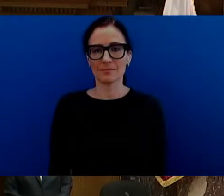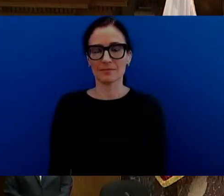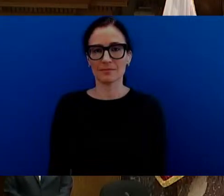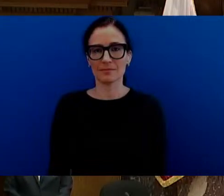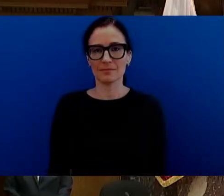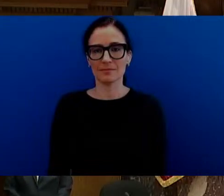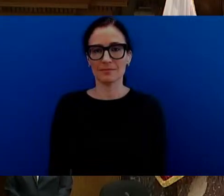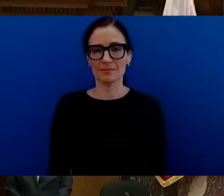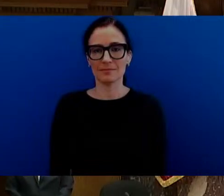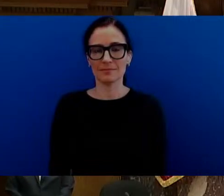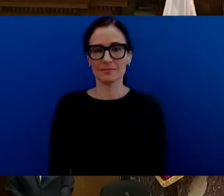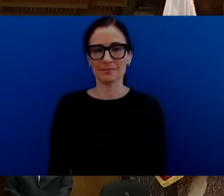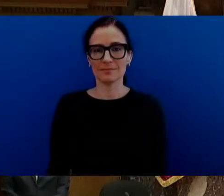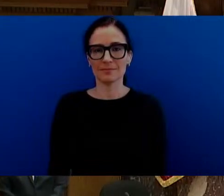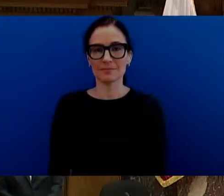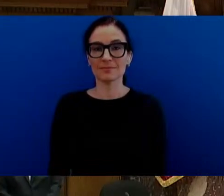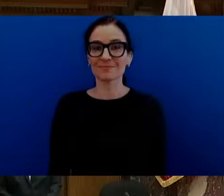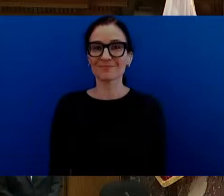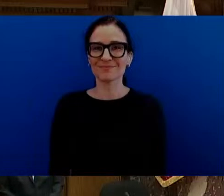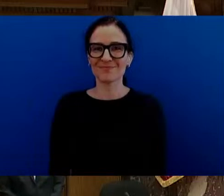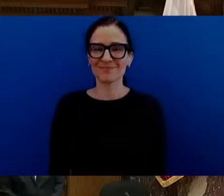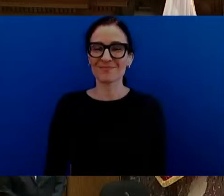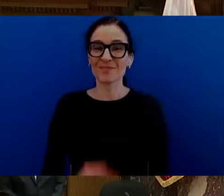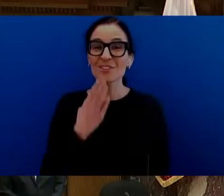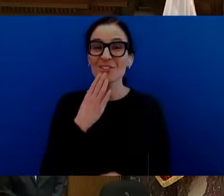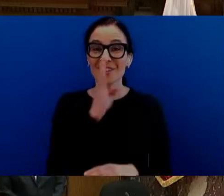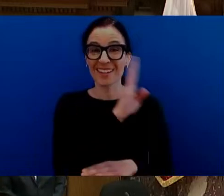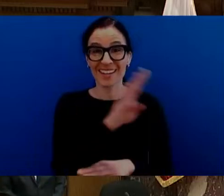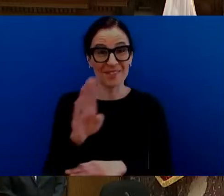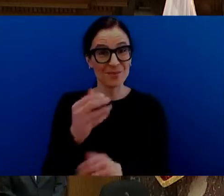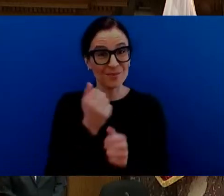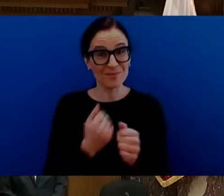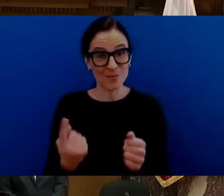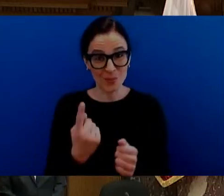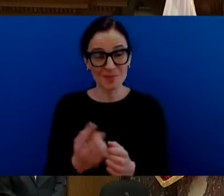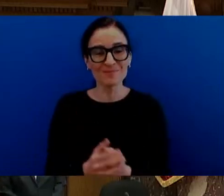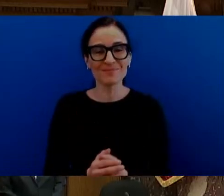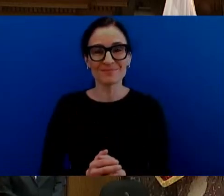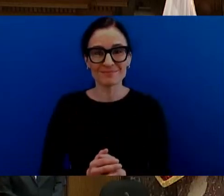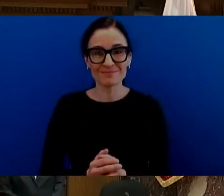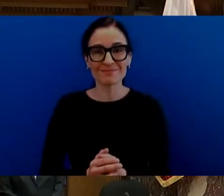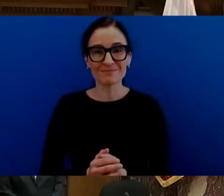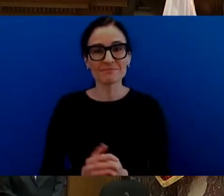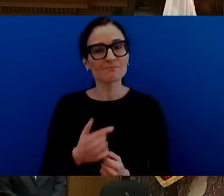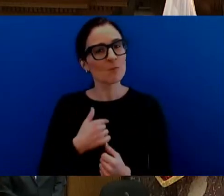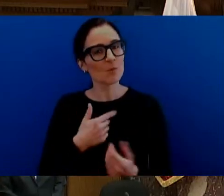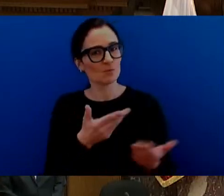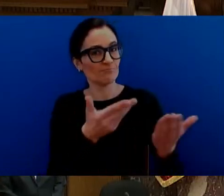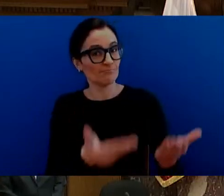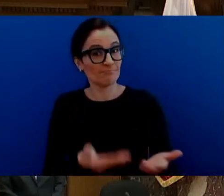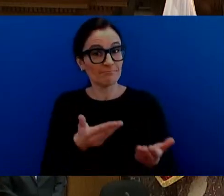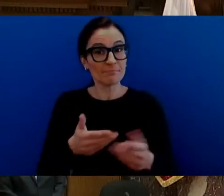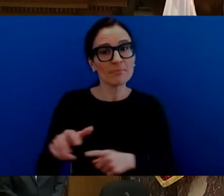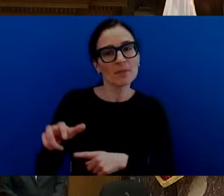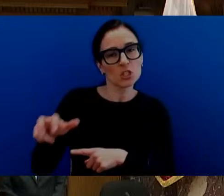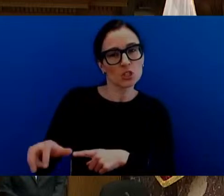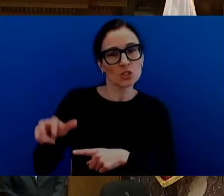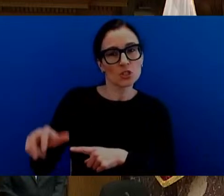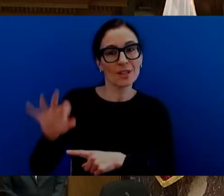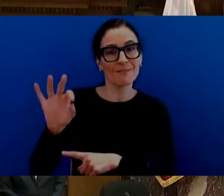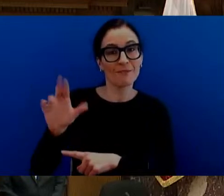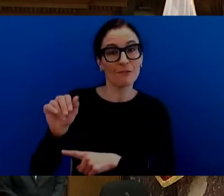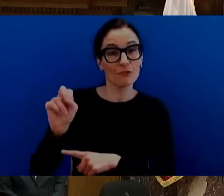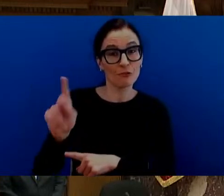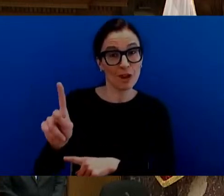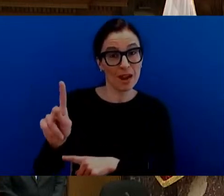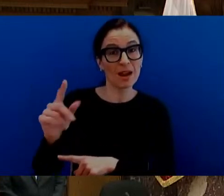Good afternoon, everyone. I would like to invite Elder Frank George of the Songhees Nation to begin our proceedings